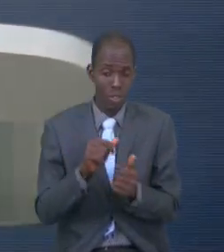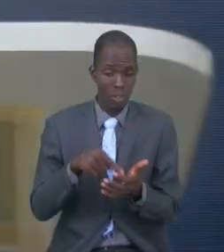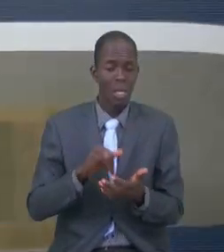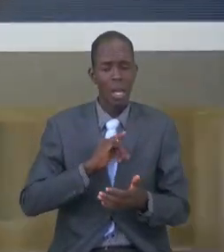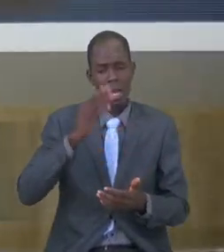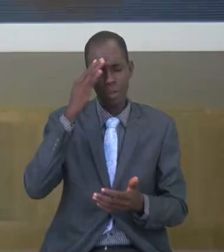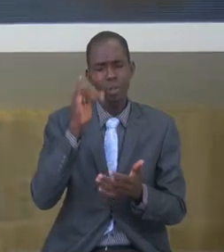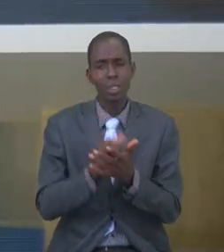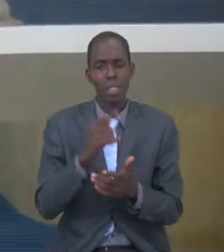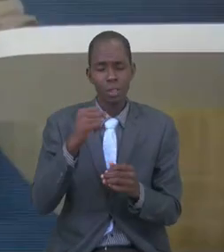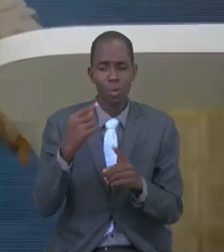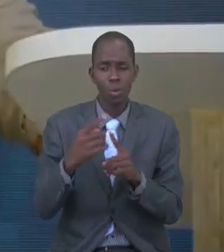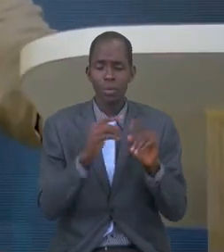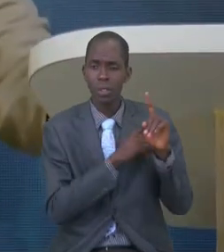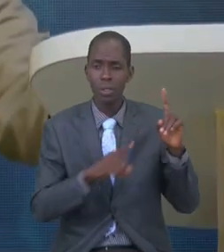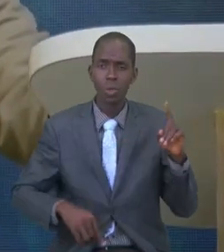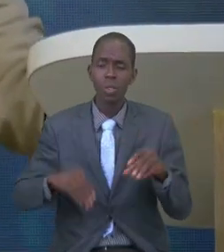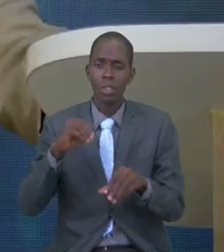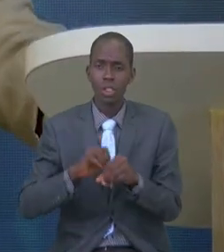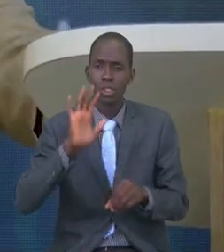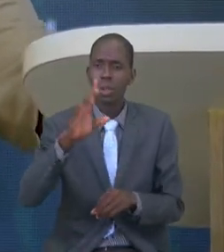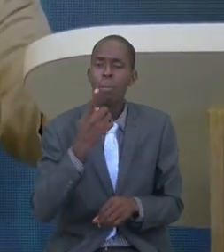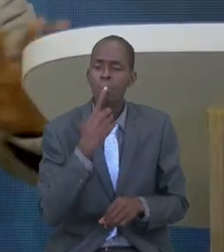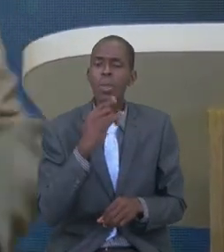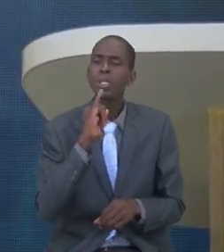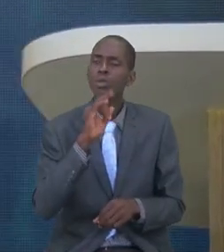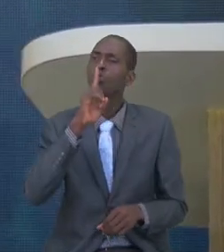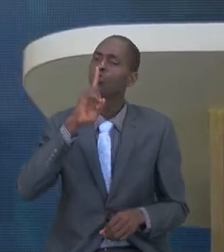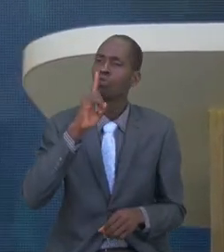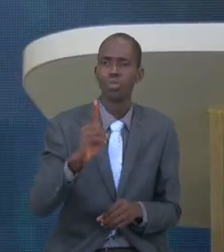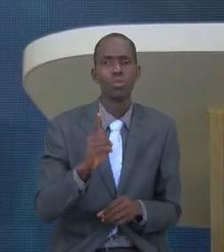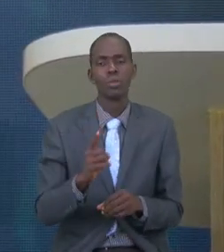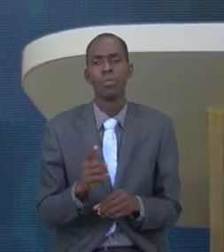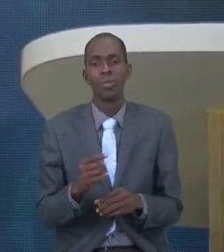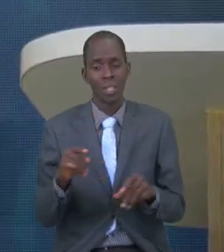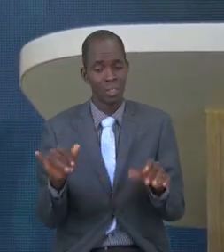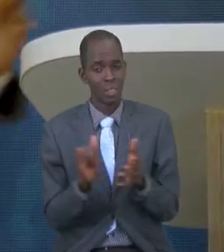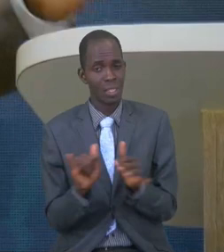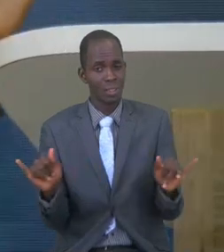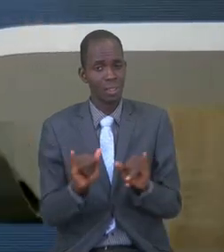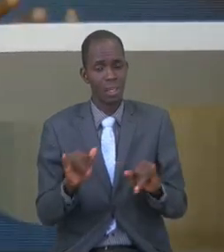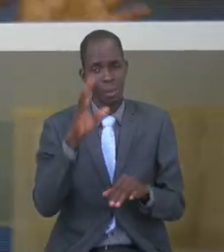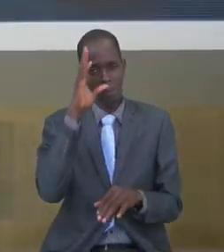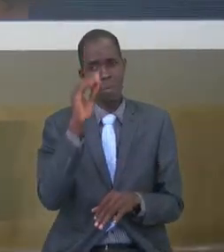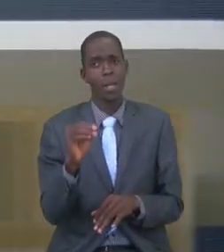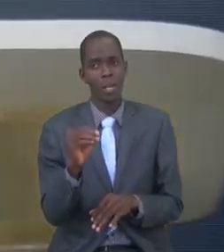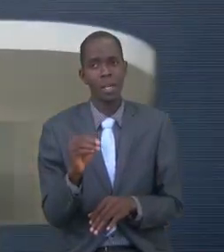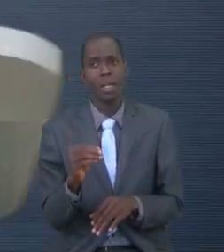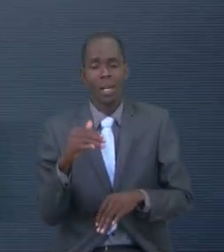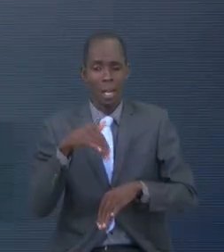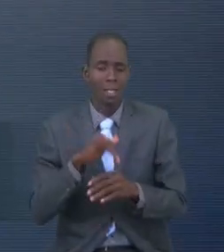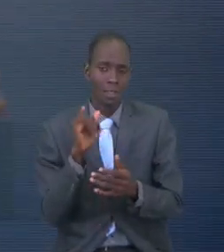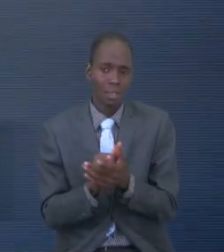the Lord in your mouth is truth indeed. Such a man, at such a